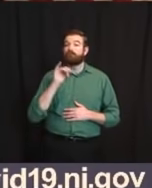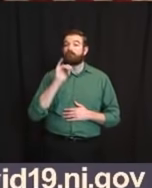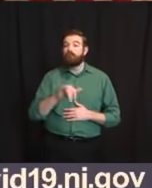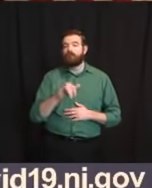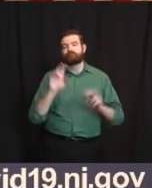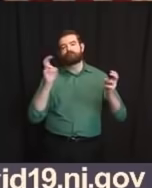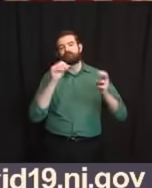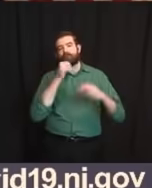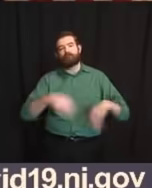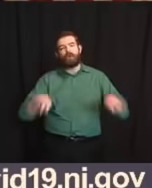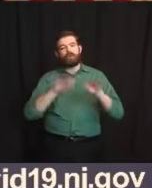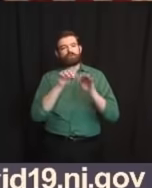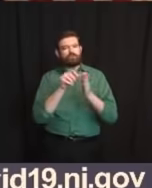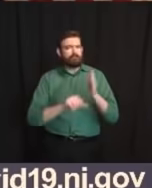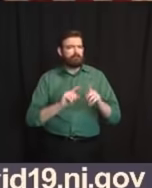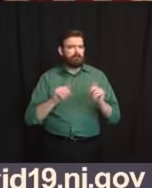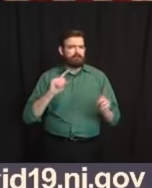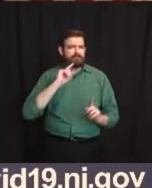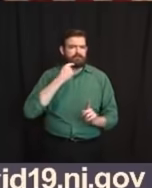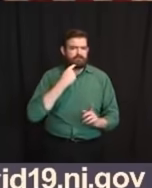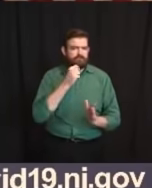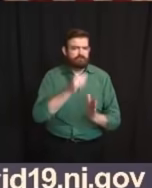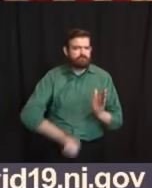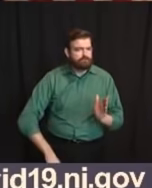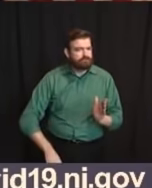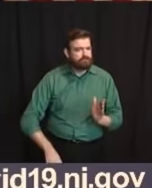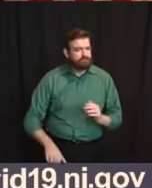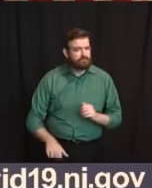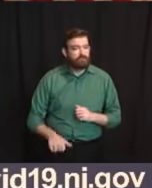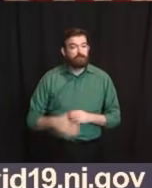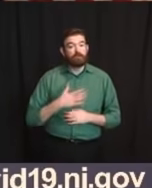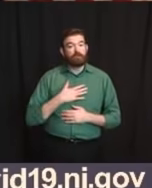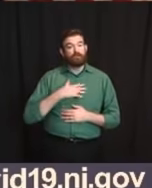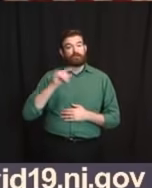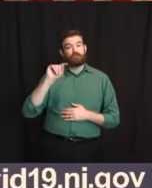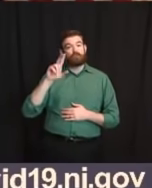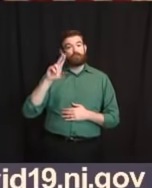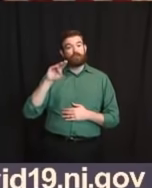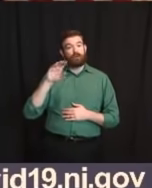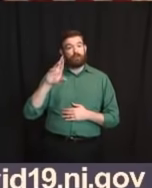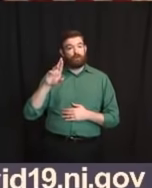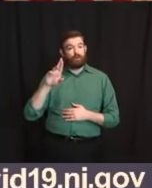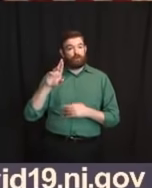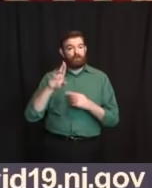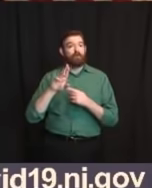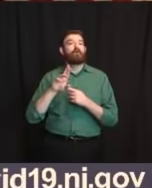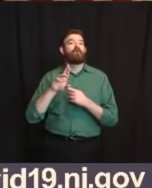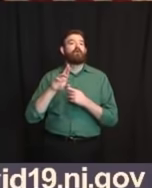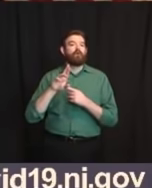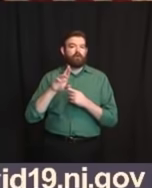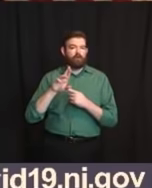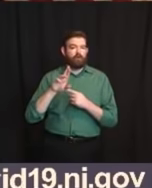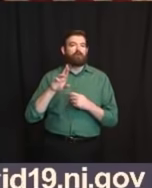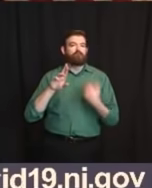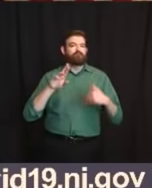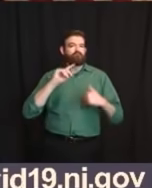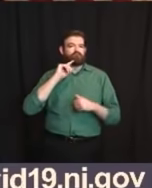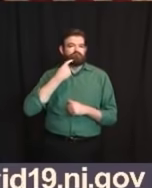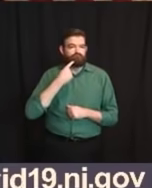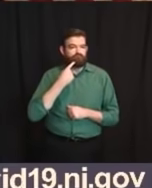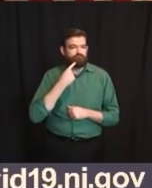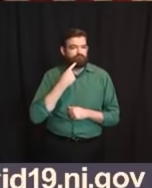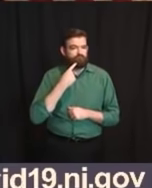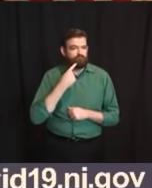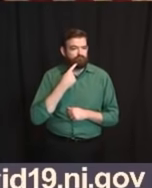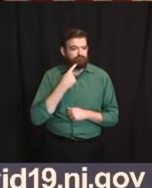out the tumor was malignant. And I asked my doctor a couple of weeks after it happened, I said, by the way, if we had been a week or two later,